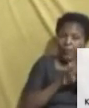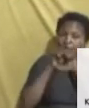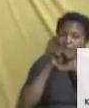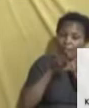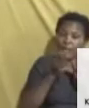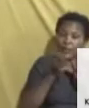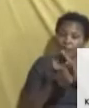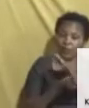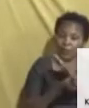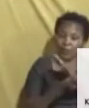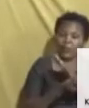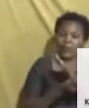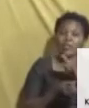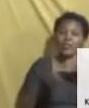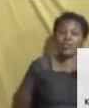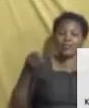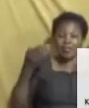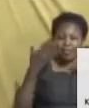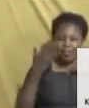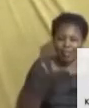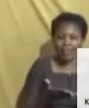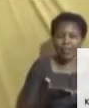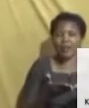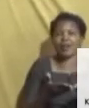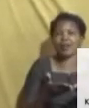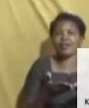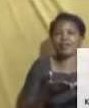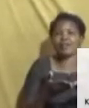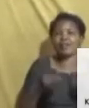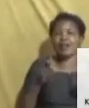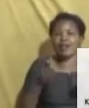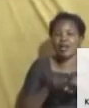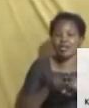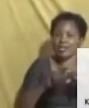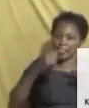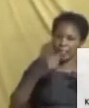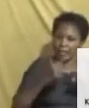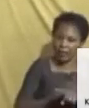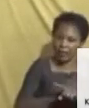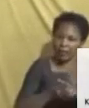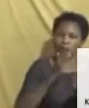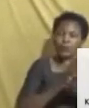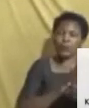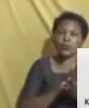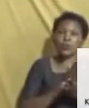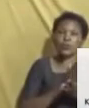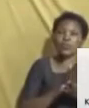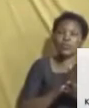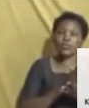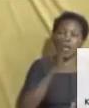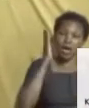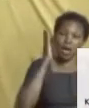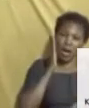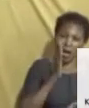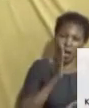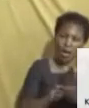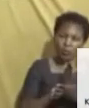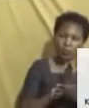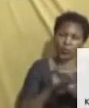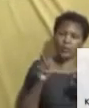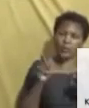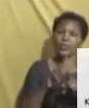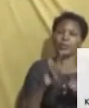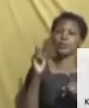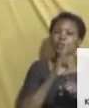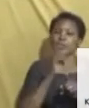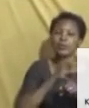elaboration is emphasized as the dichotomy between the actual and strict